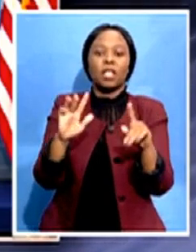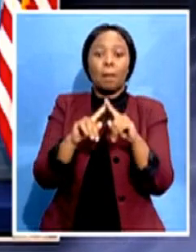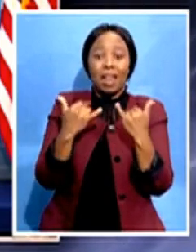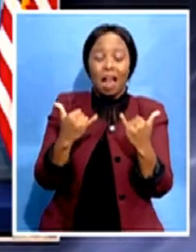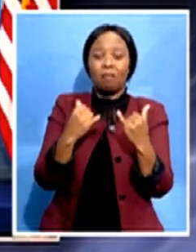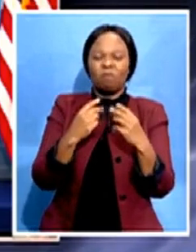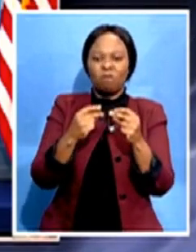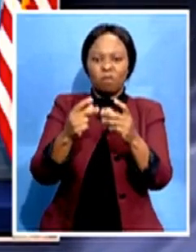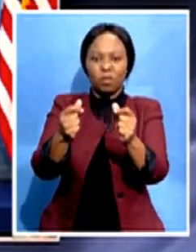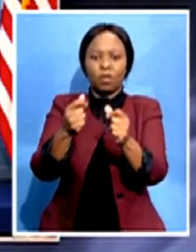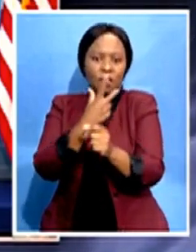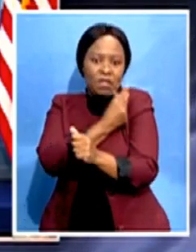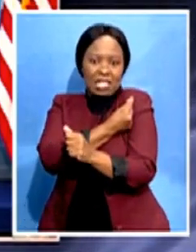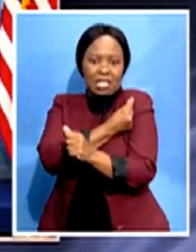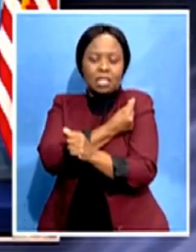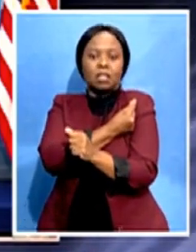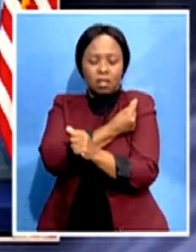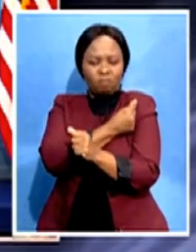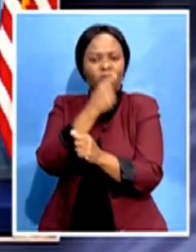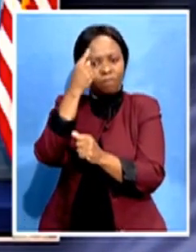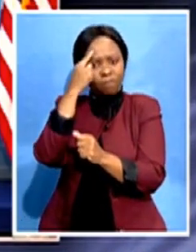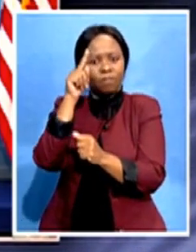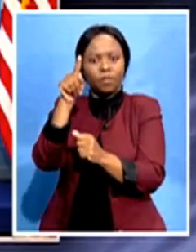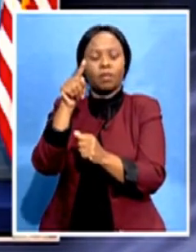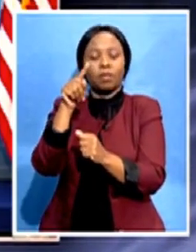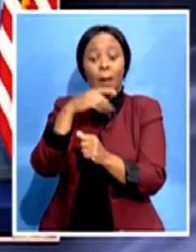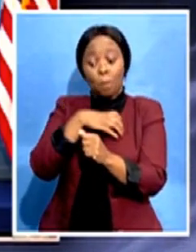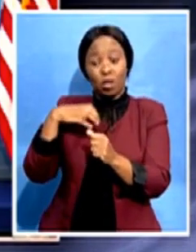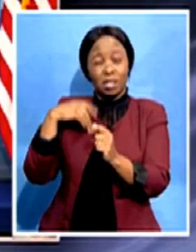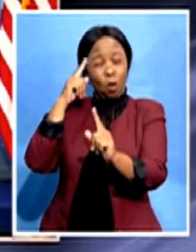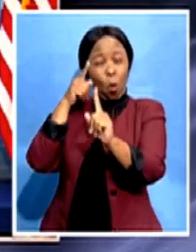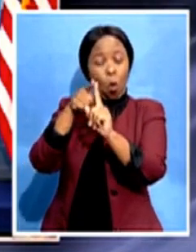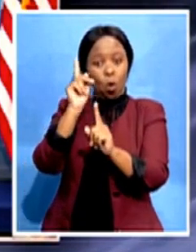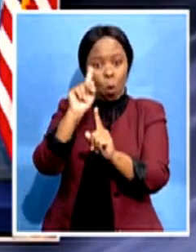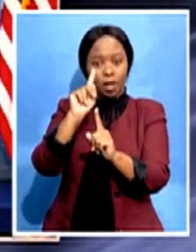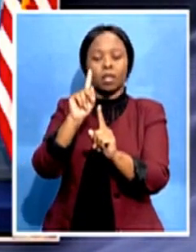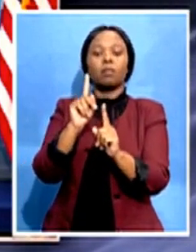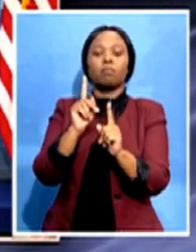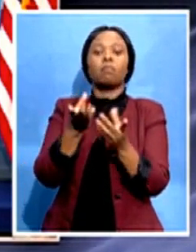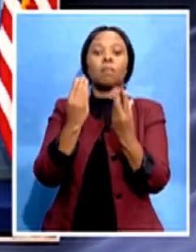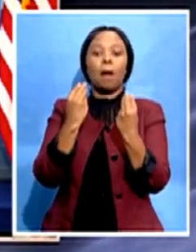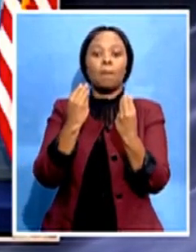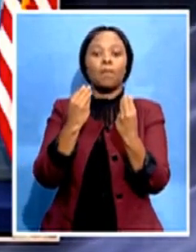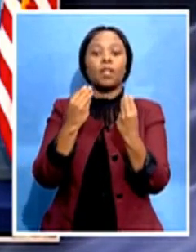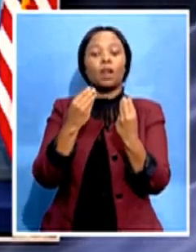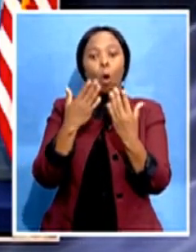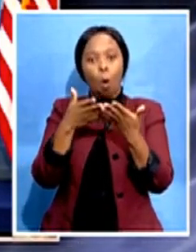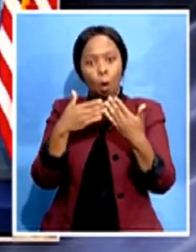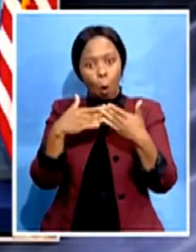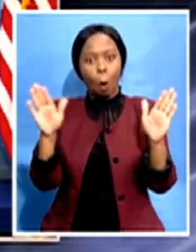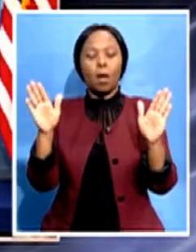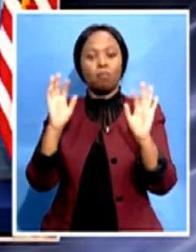of meeting the President's goal, being ready to be open up all vaccinations to all adults by May 1st at the